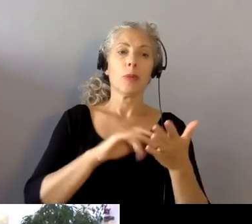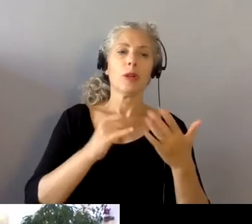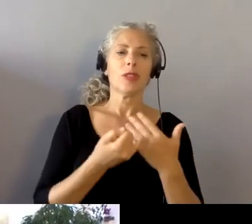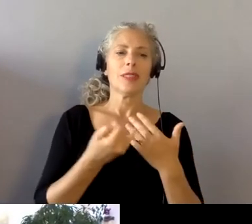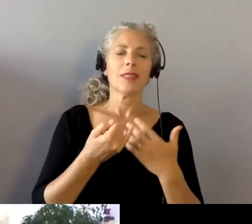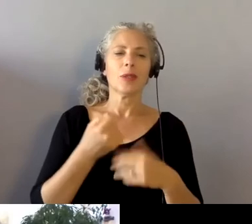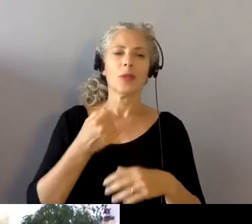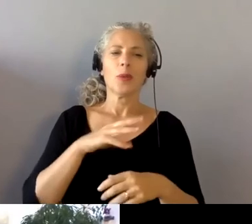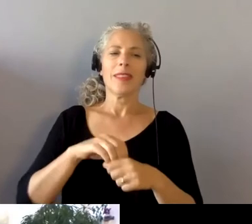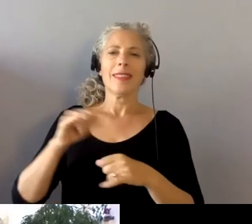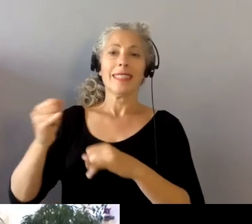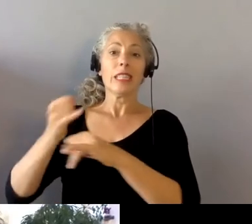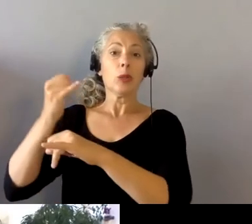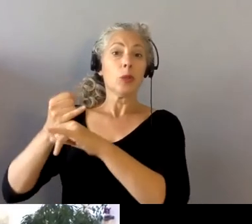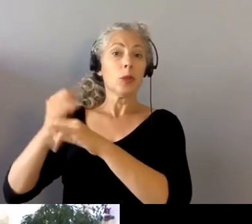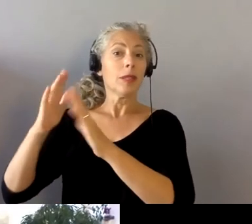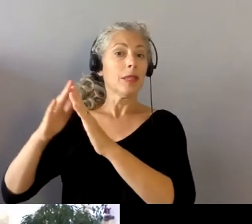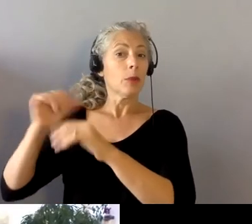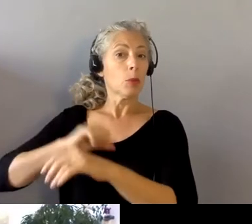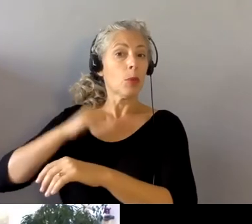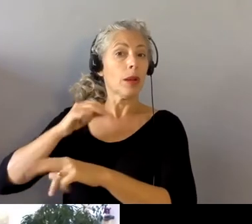institution that their city was proud of.